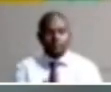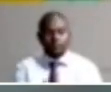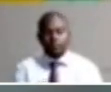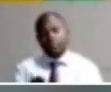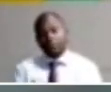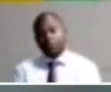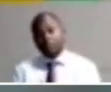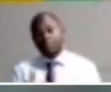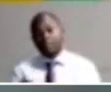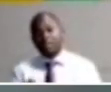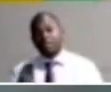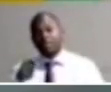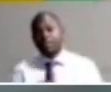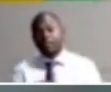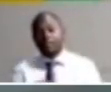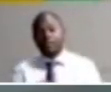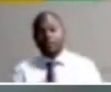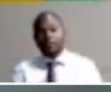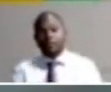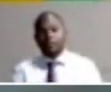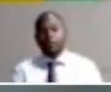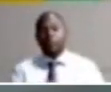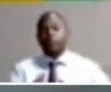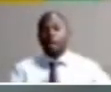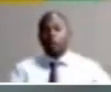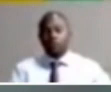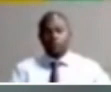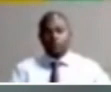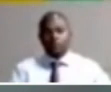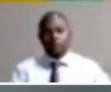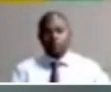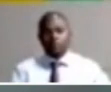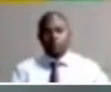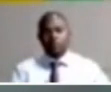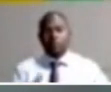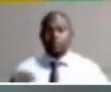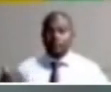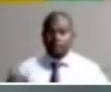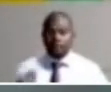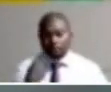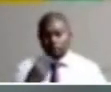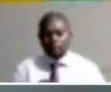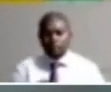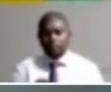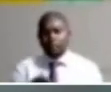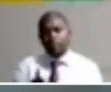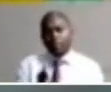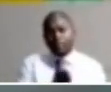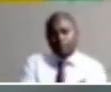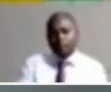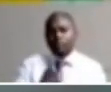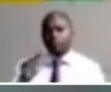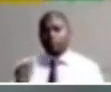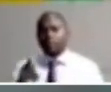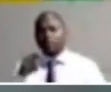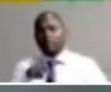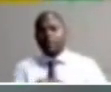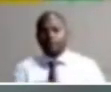and some had even entered into the house. Since we did not detect them at the